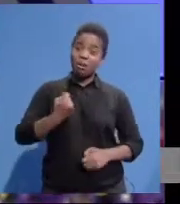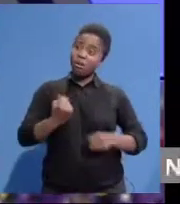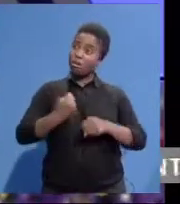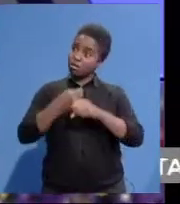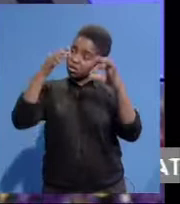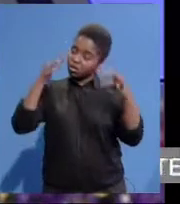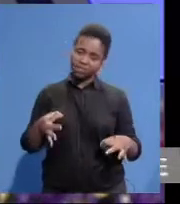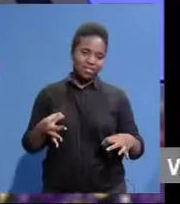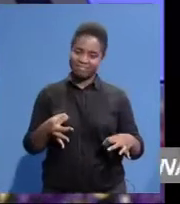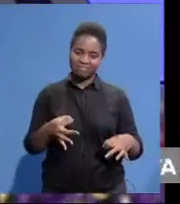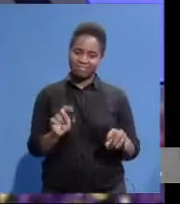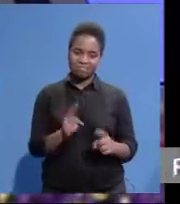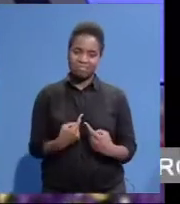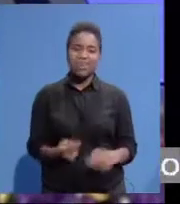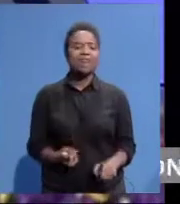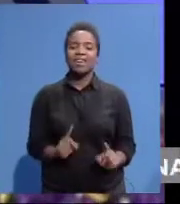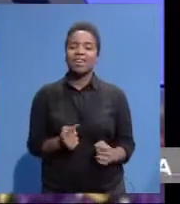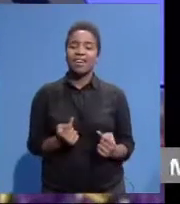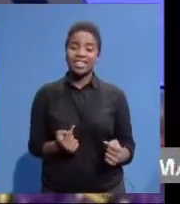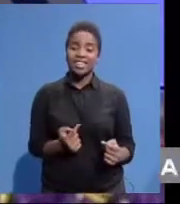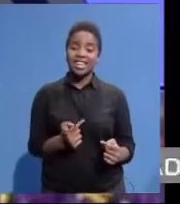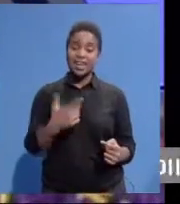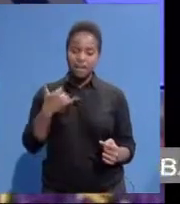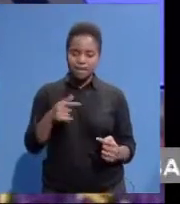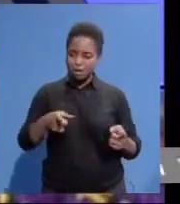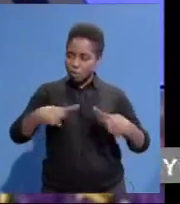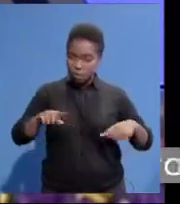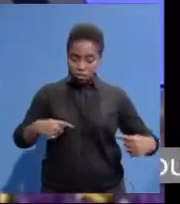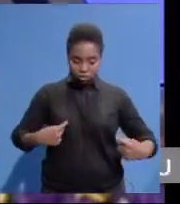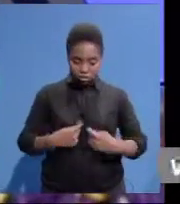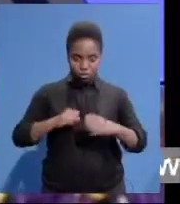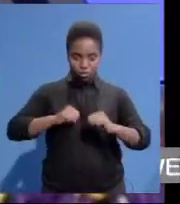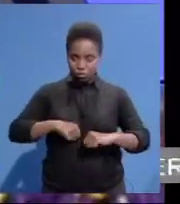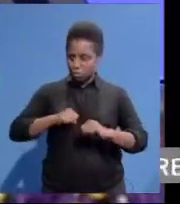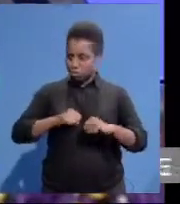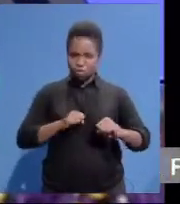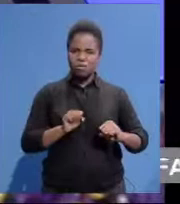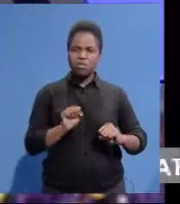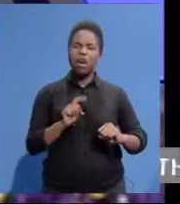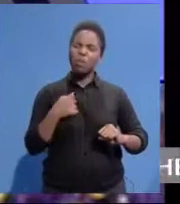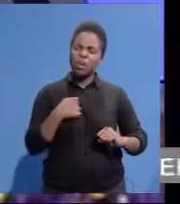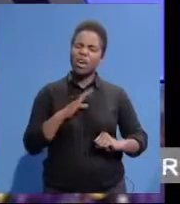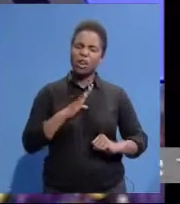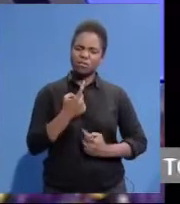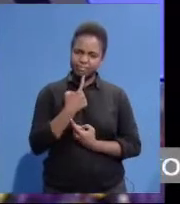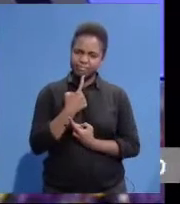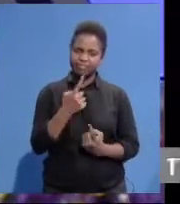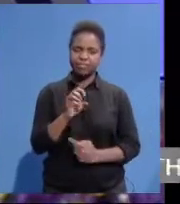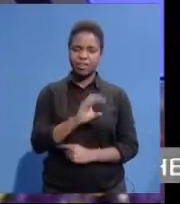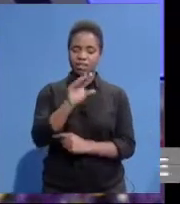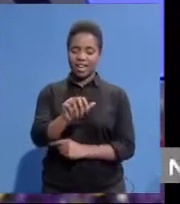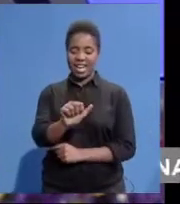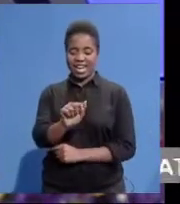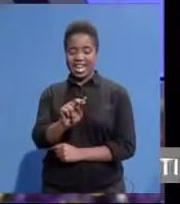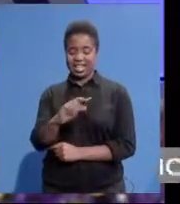decisions. So we can safely say to South Africans today, the ANC Youth League, the African National Congress, and South Africa under the rule of